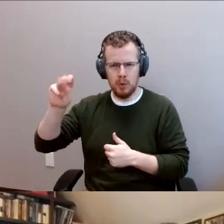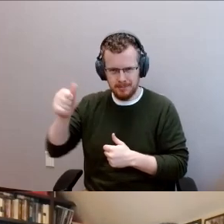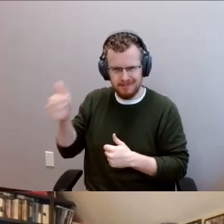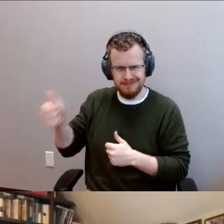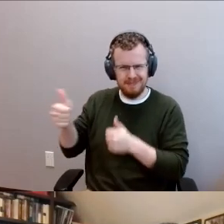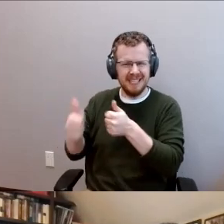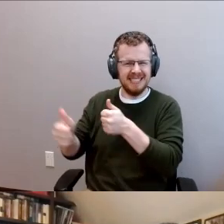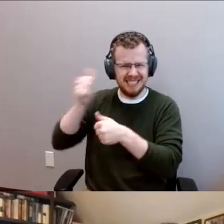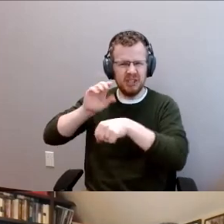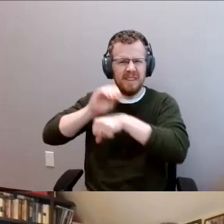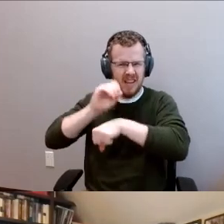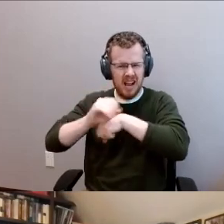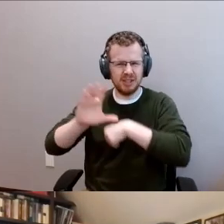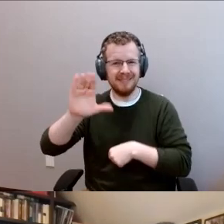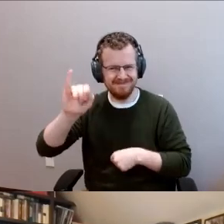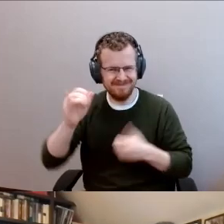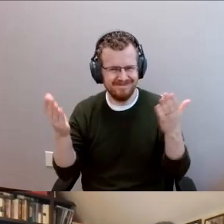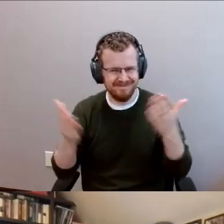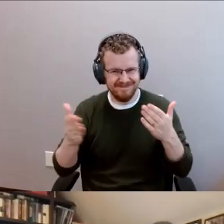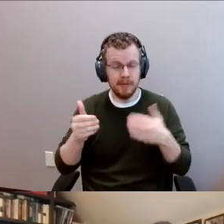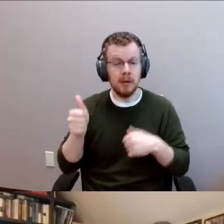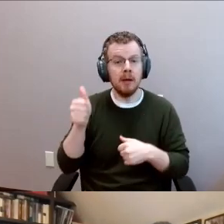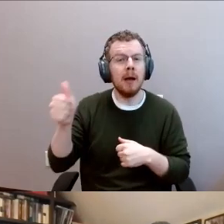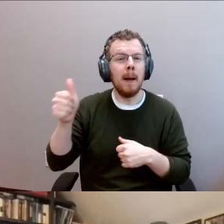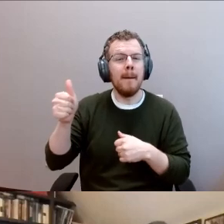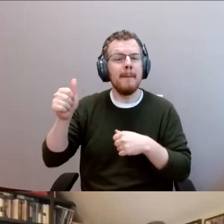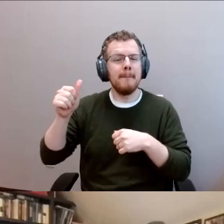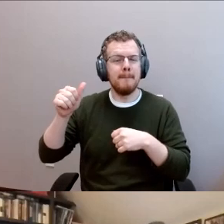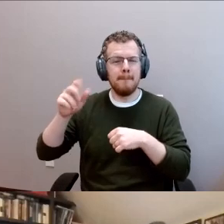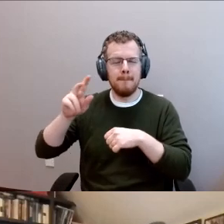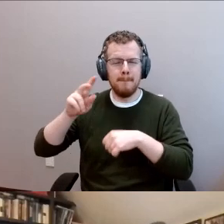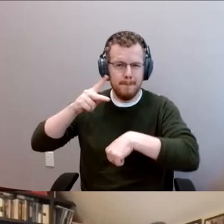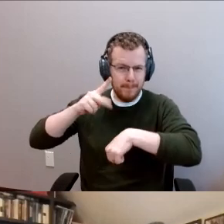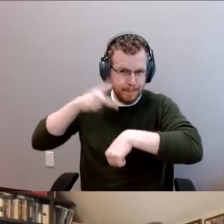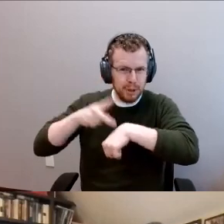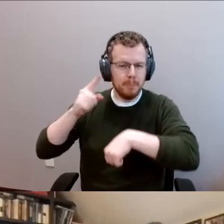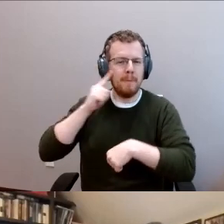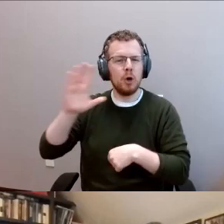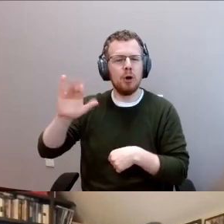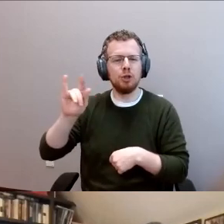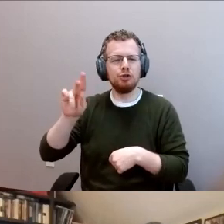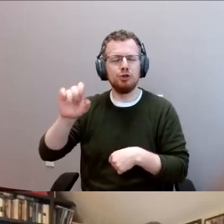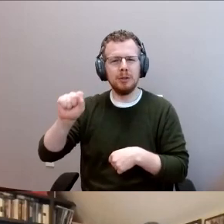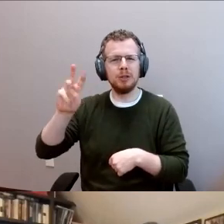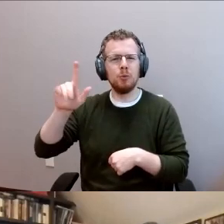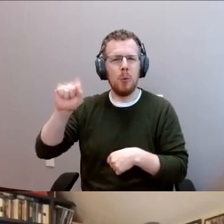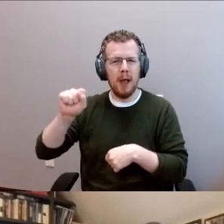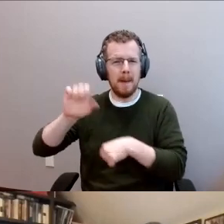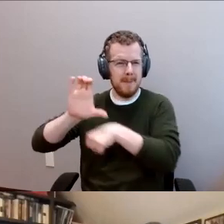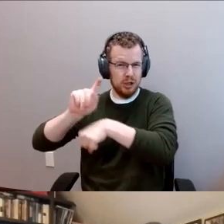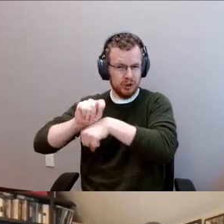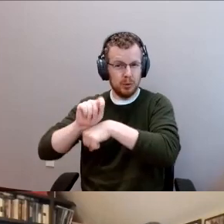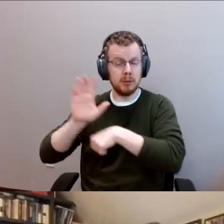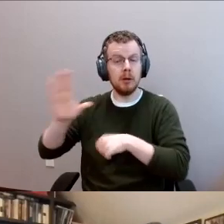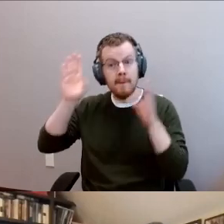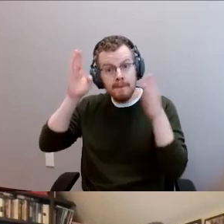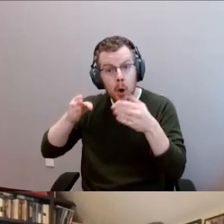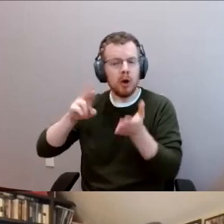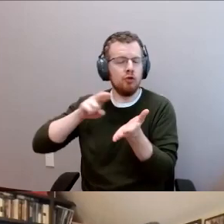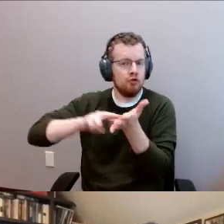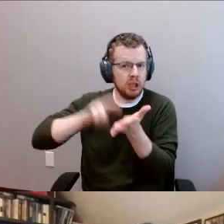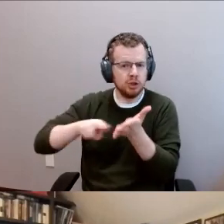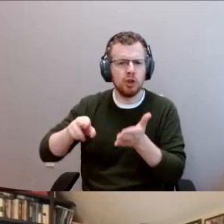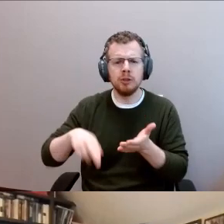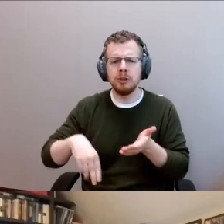Impact Forum and the principal of Junius Williams Consulting, a firm specializing in research, policy